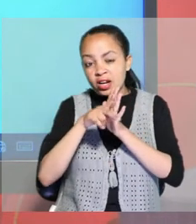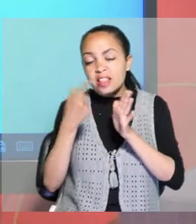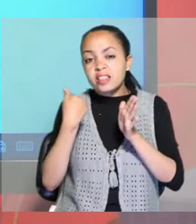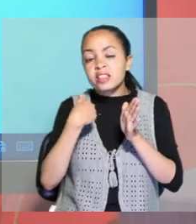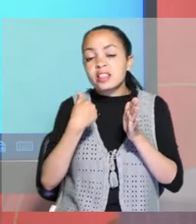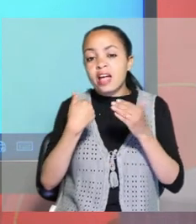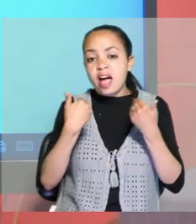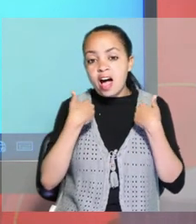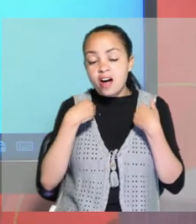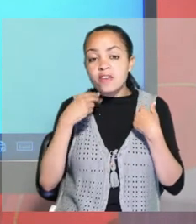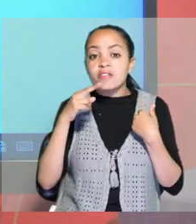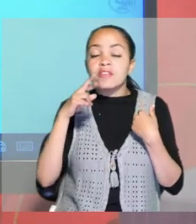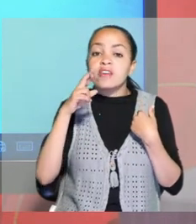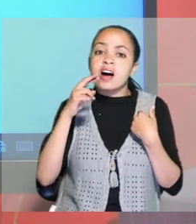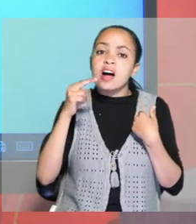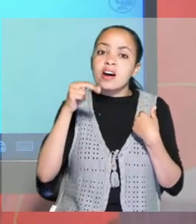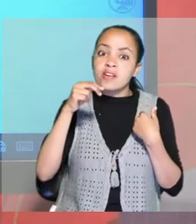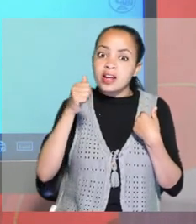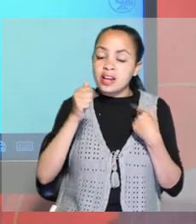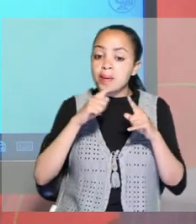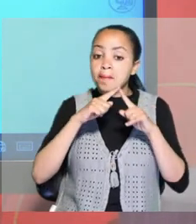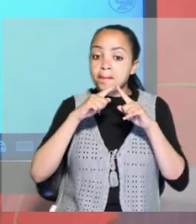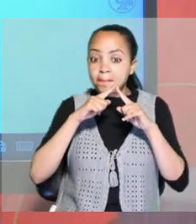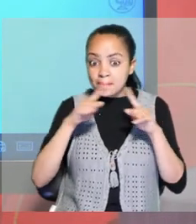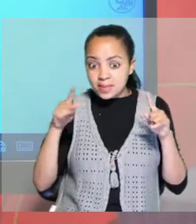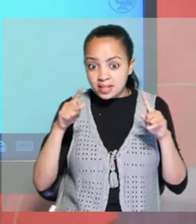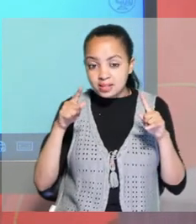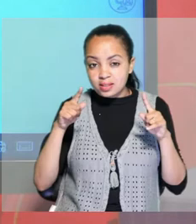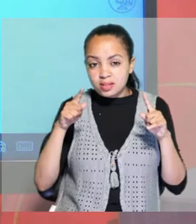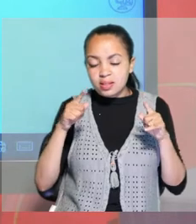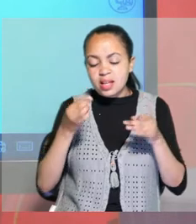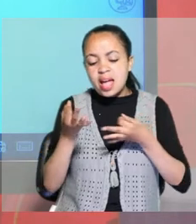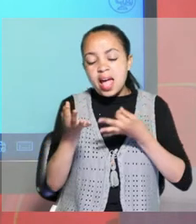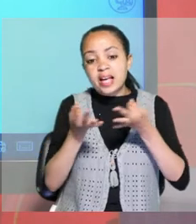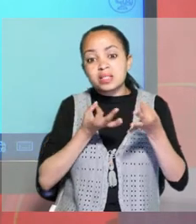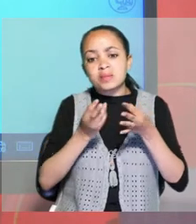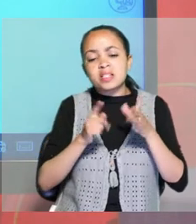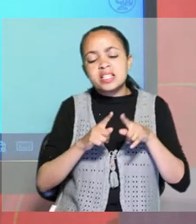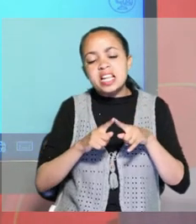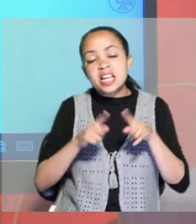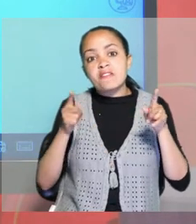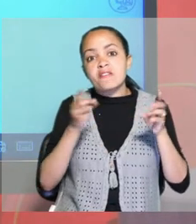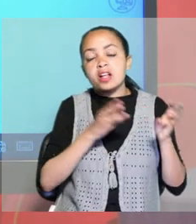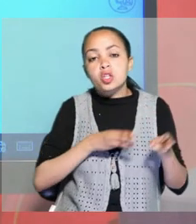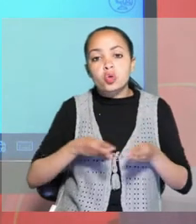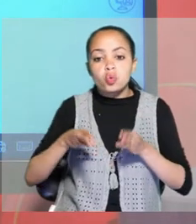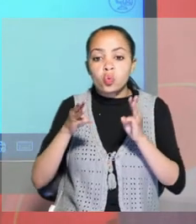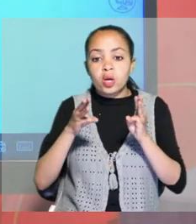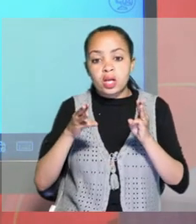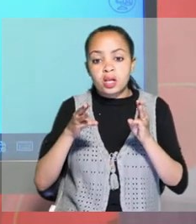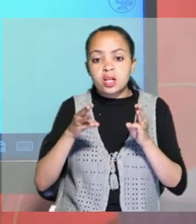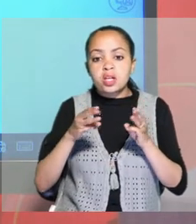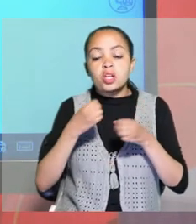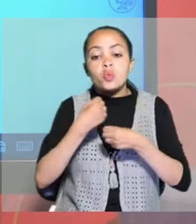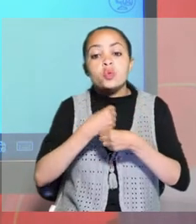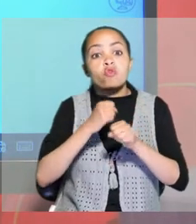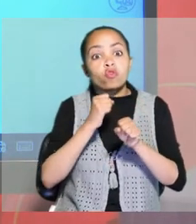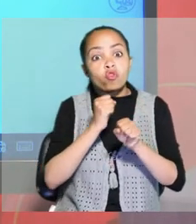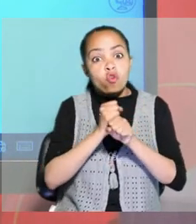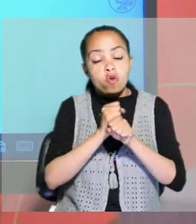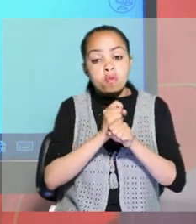material, but express in different way, which become form in this